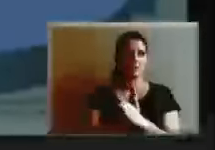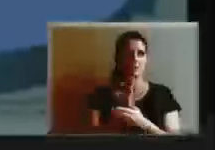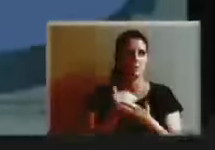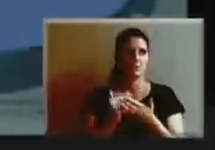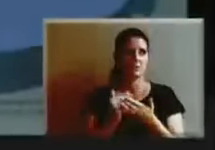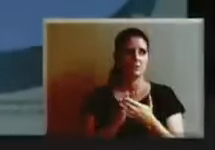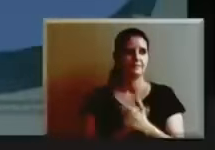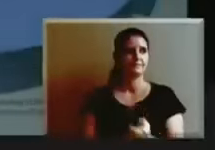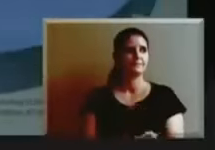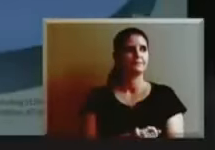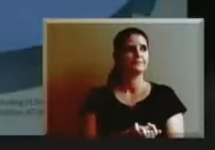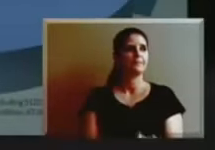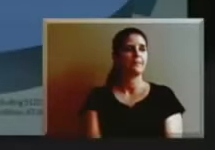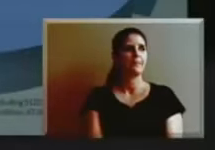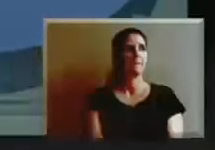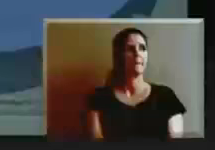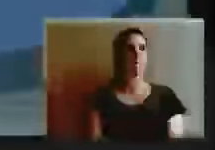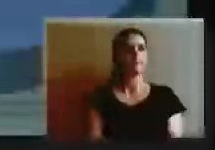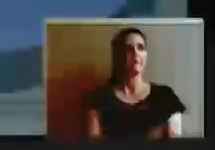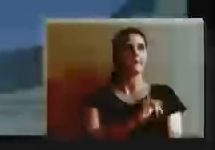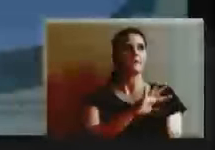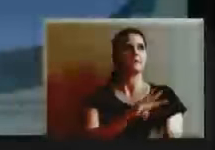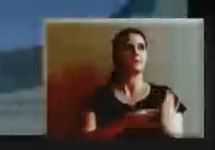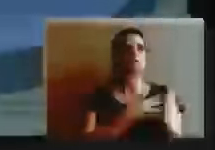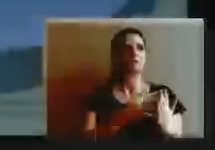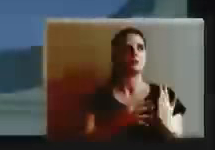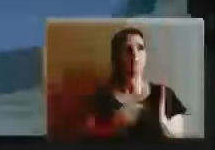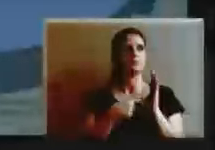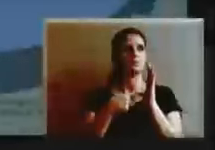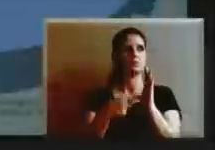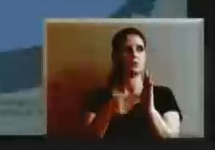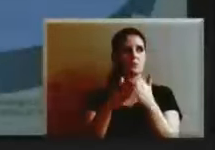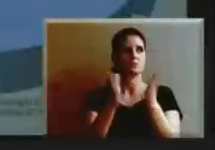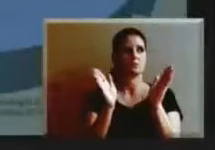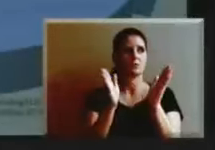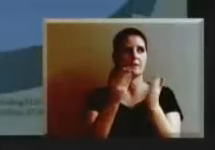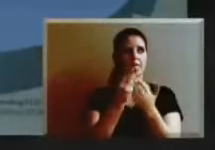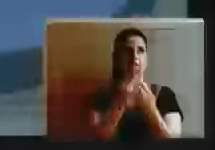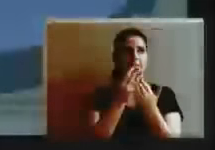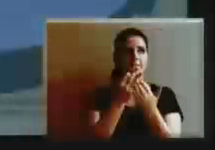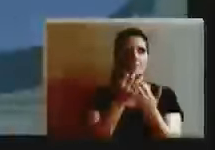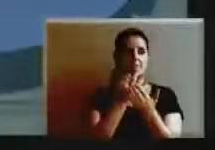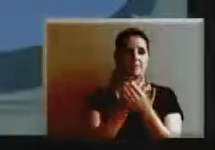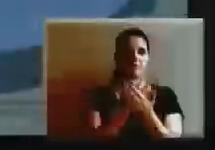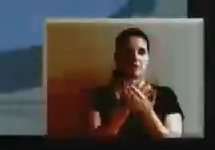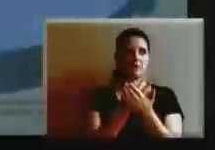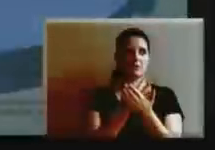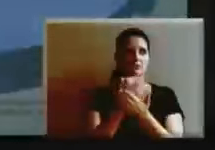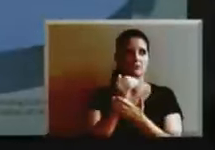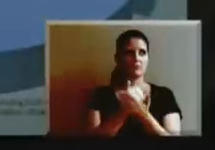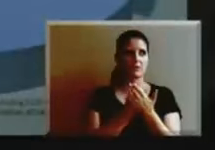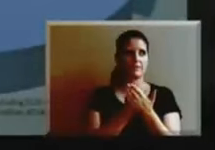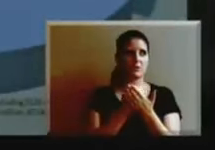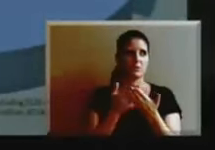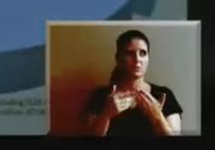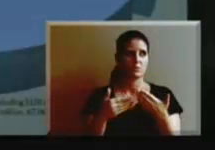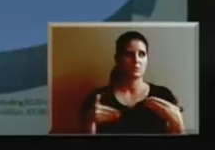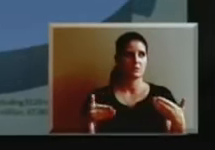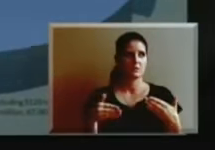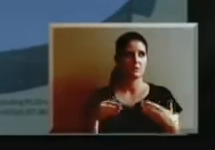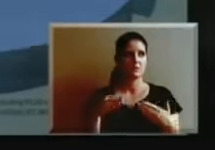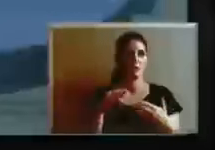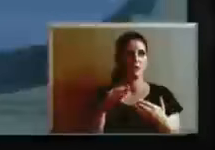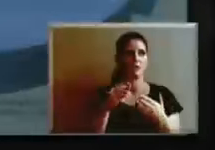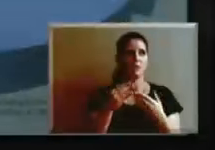This is graph of the actual general fund revenue sources. As you'll see, property taxes being